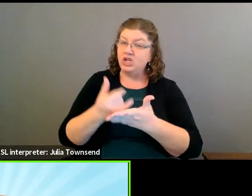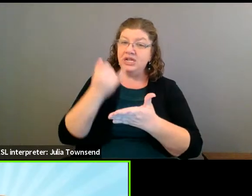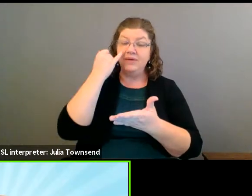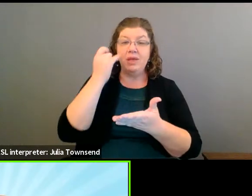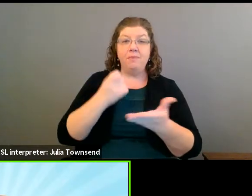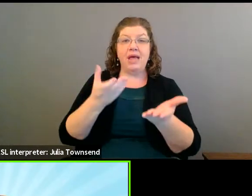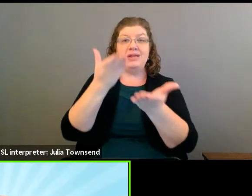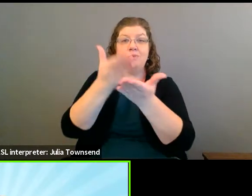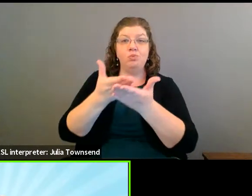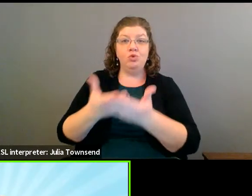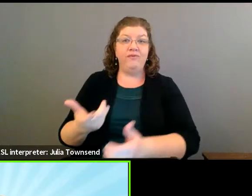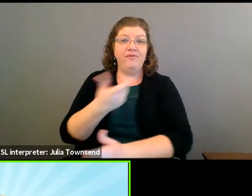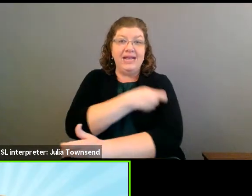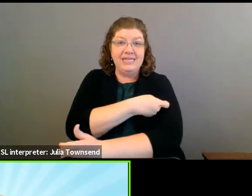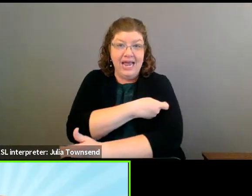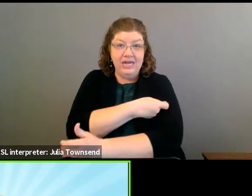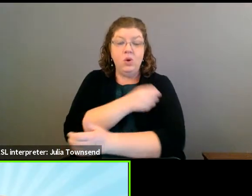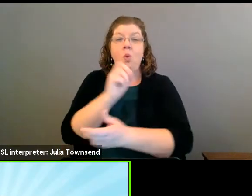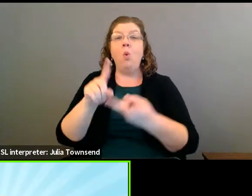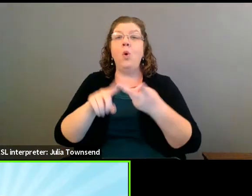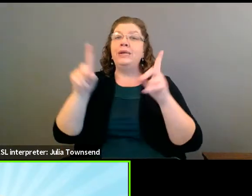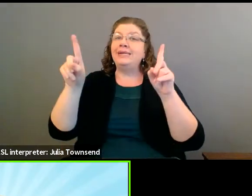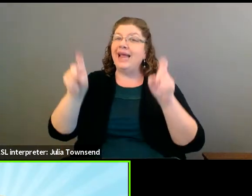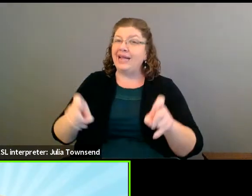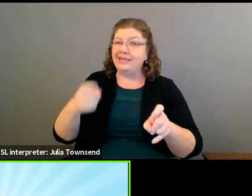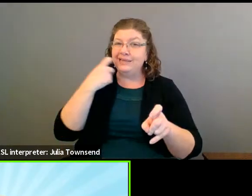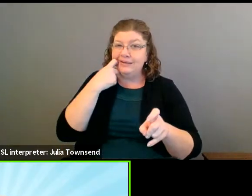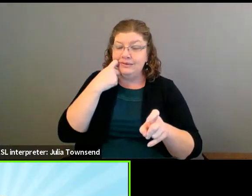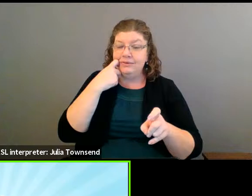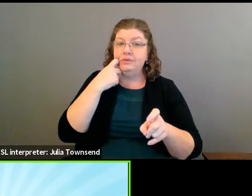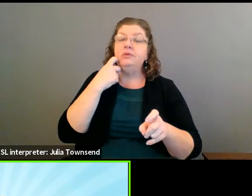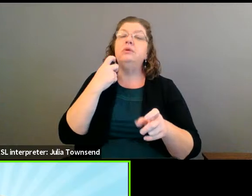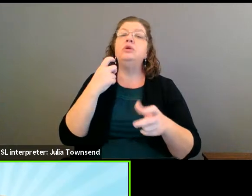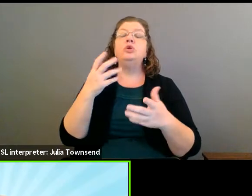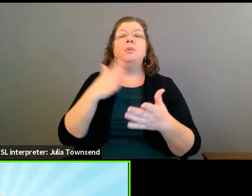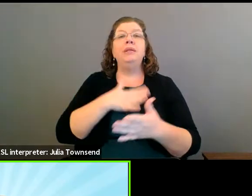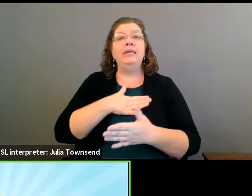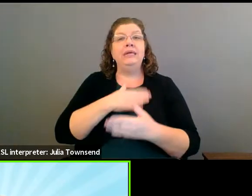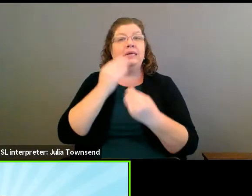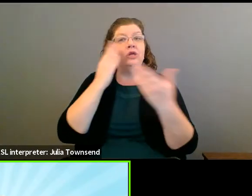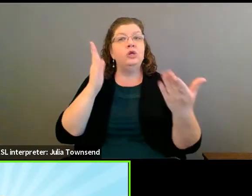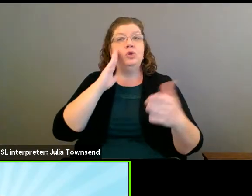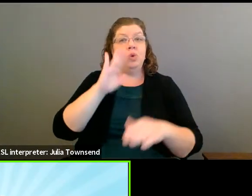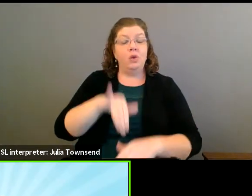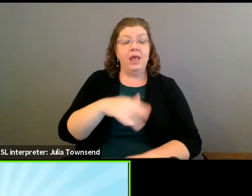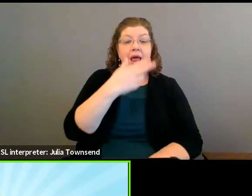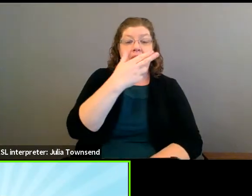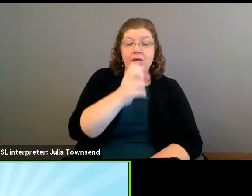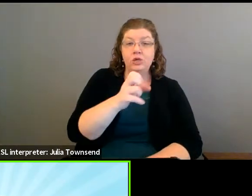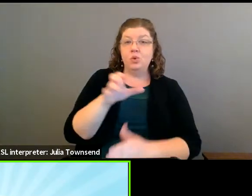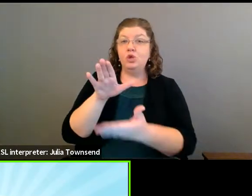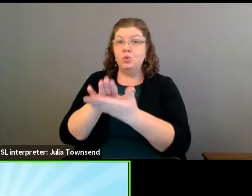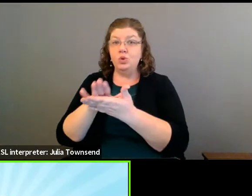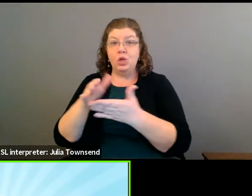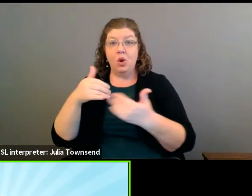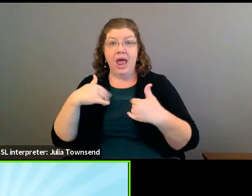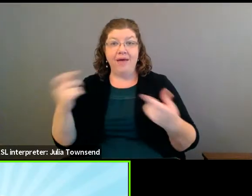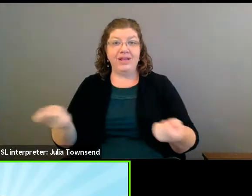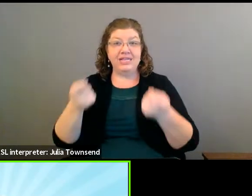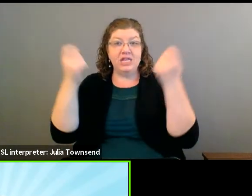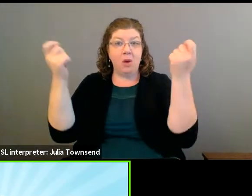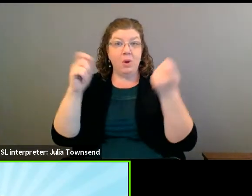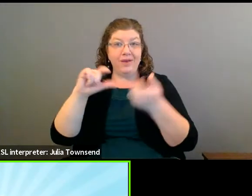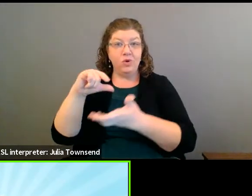of vaccination or tests. So please know that the schools and the high schools that are having graduation